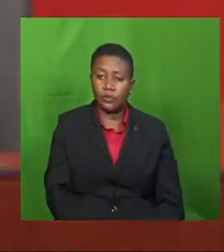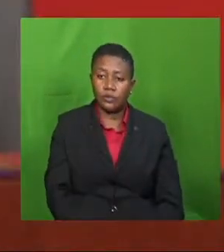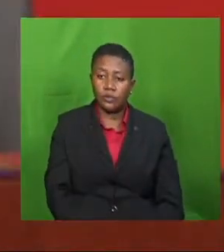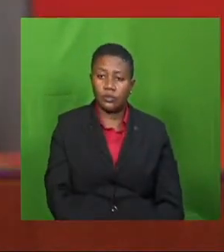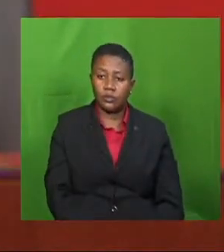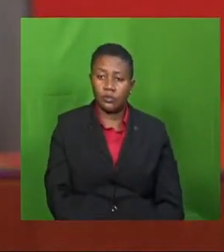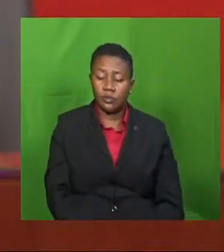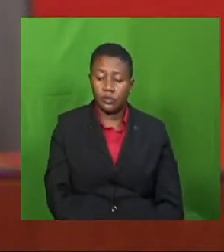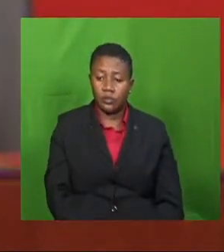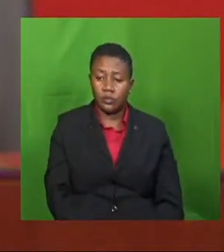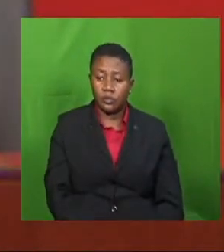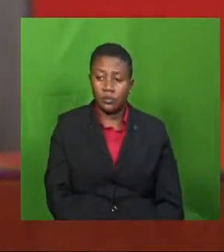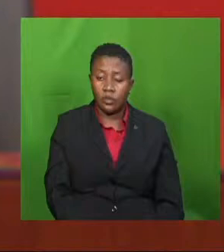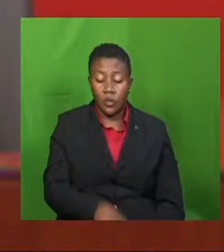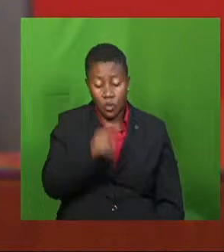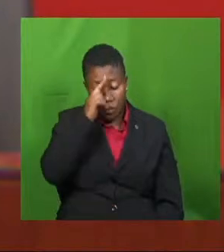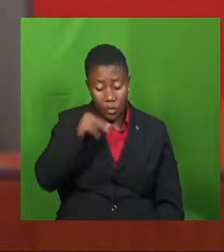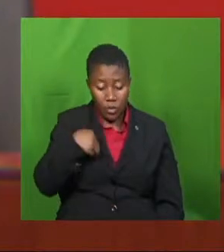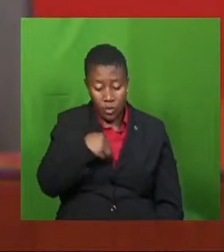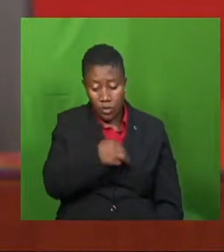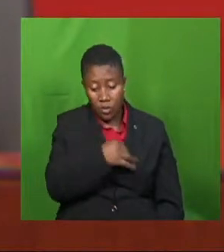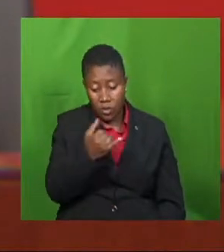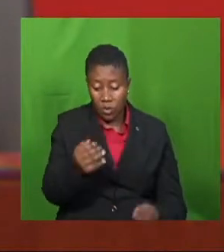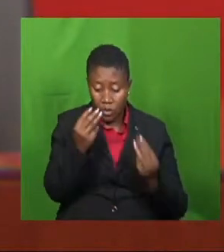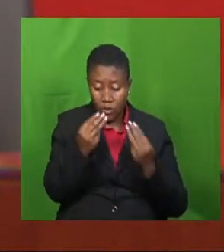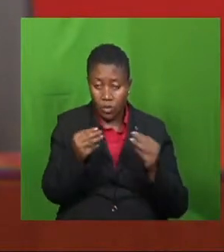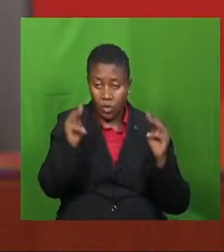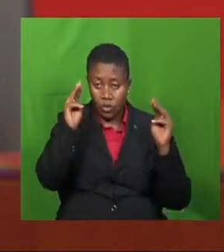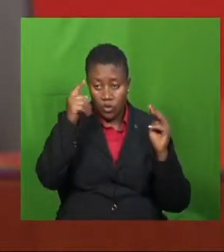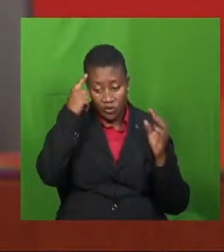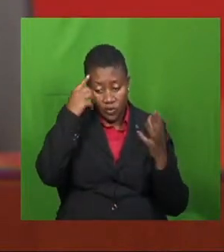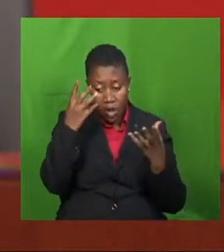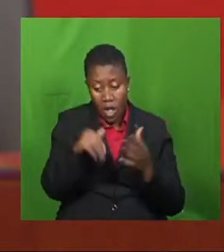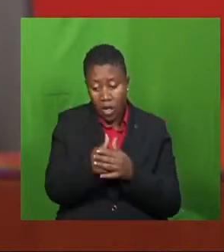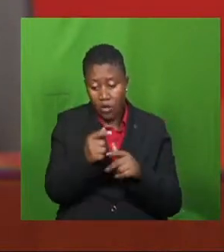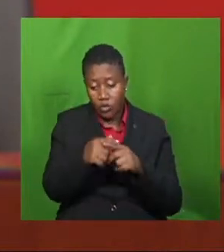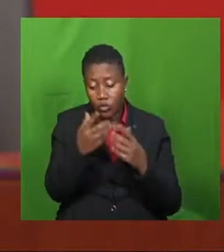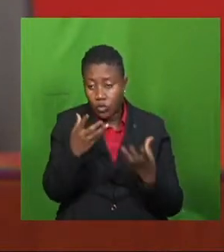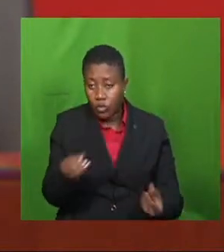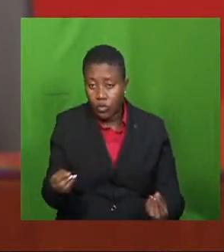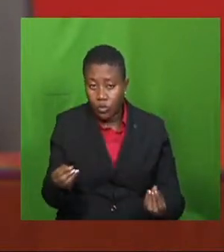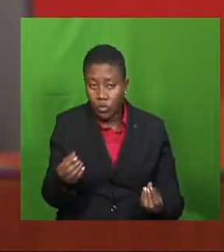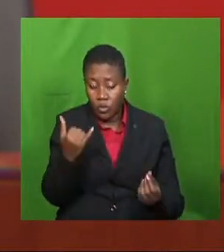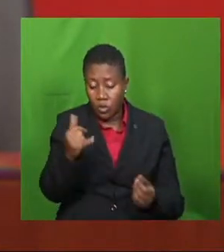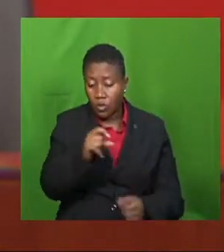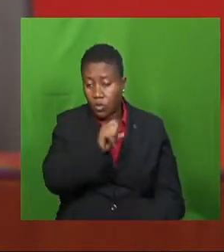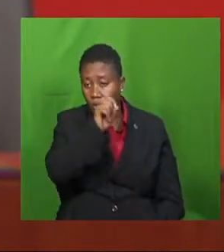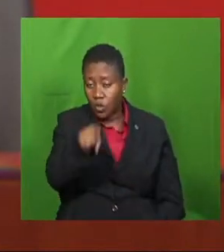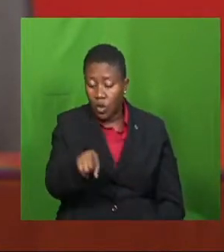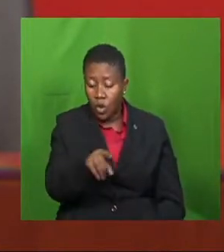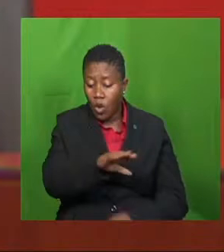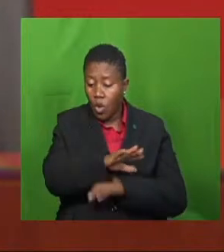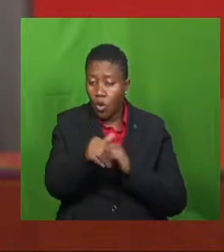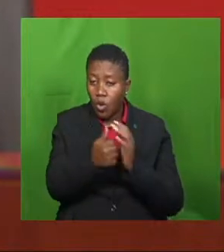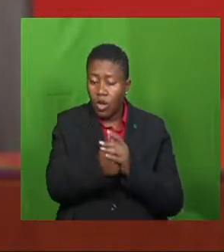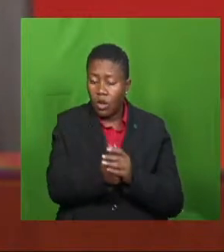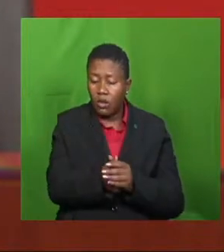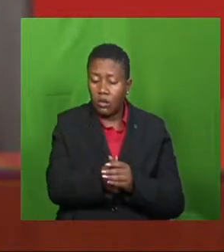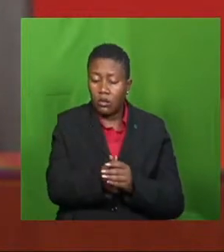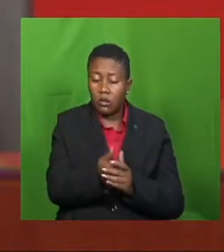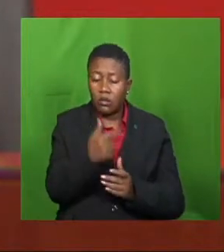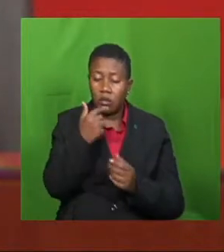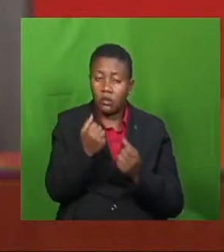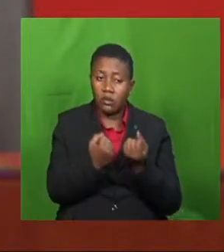Honourable members, the motion on the resolution has been moved. The question is, as many as are in favour of the resolution,